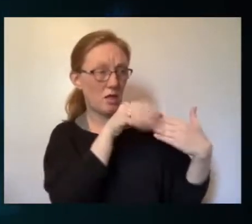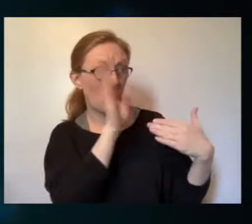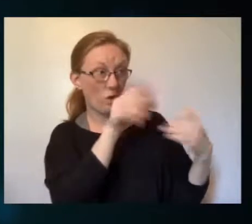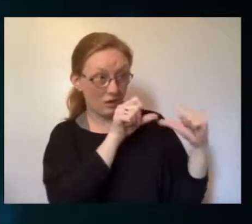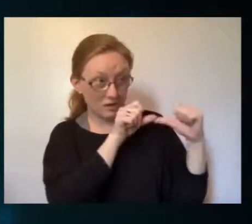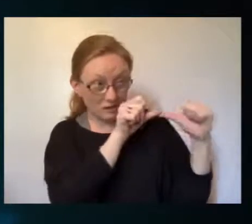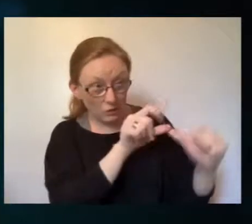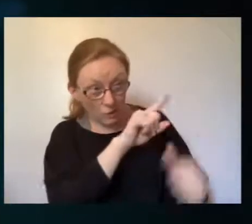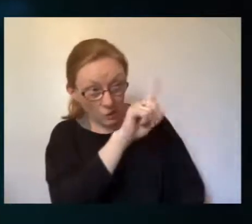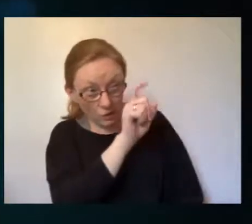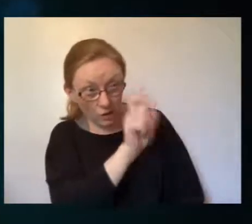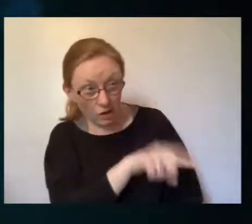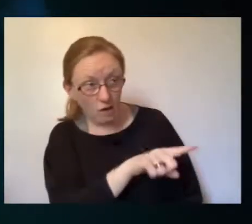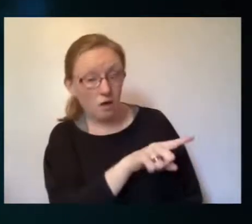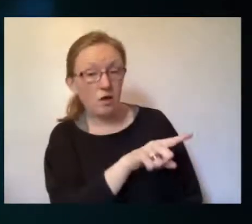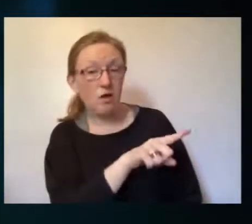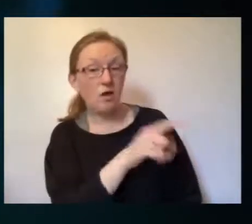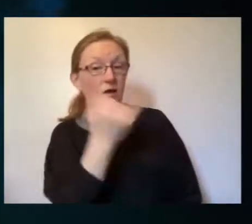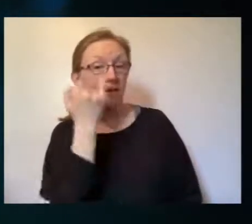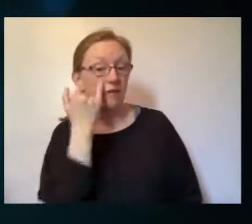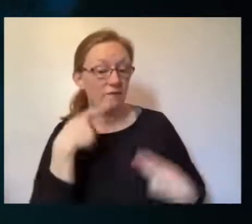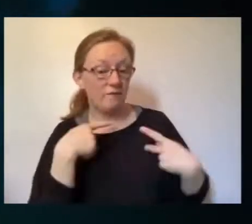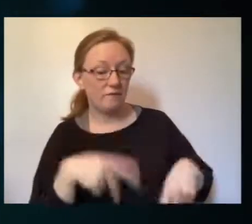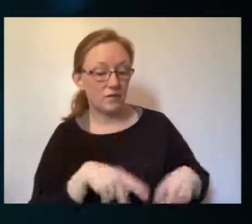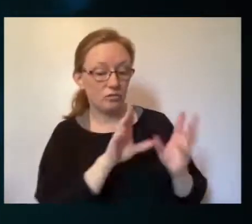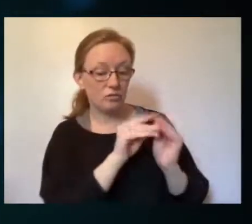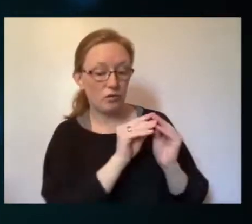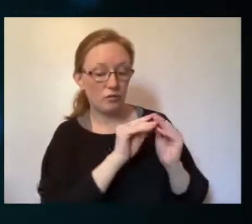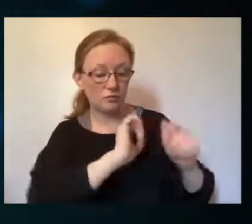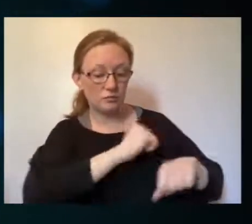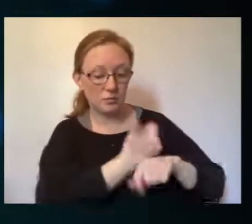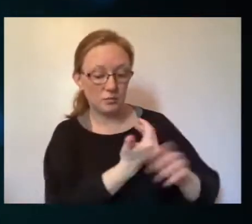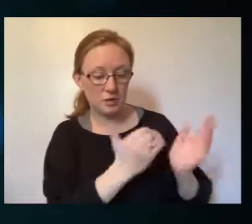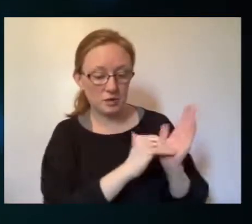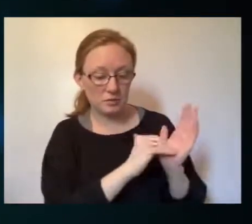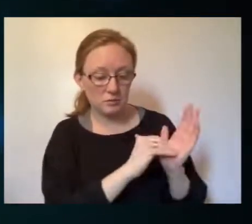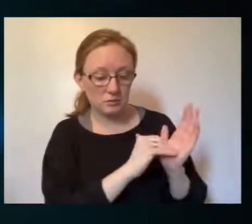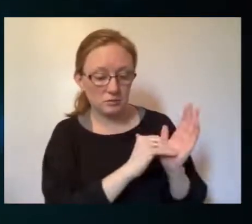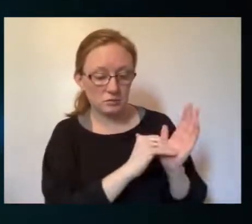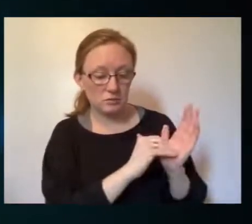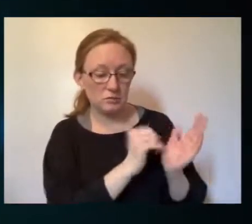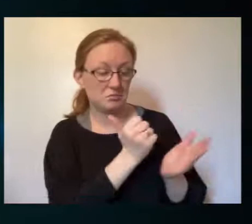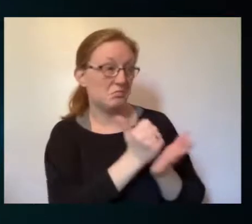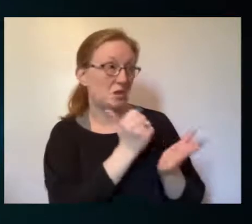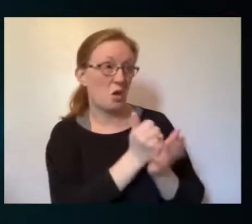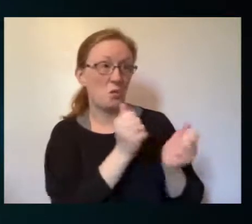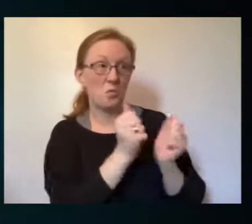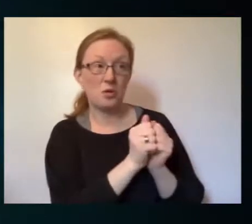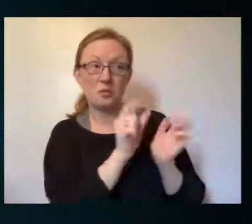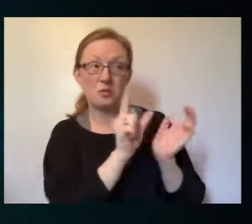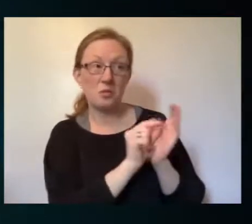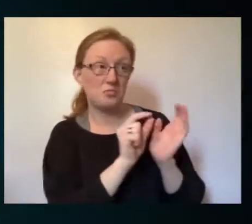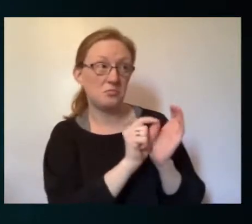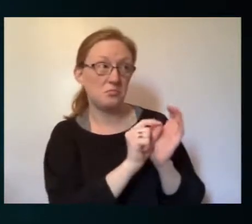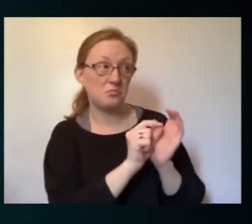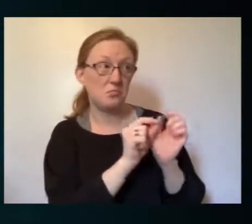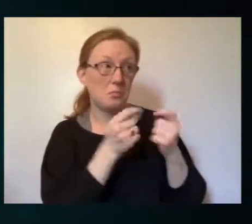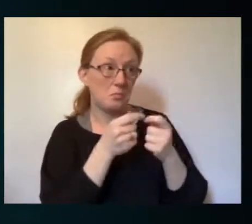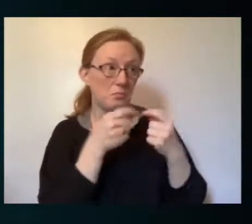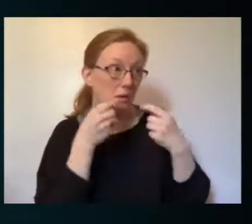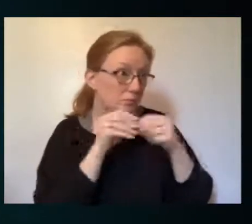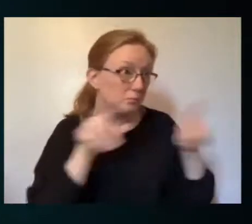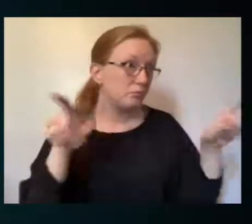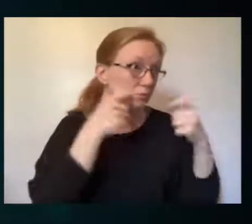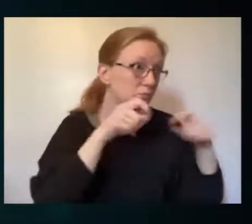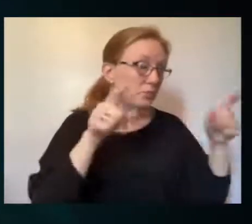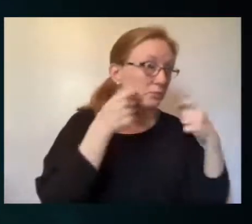continue when or if physical conferences return. It helps with publicity at the moment. Susan's added,